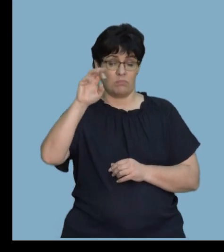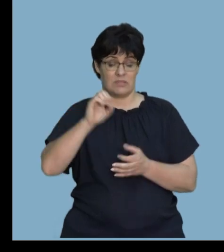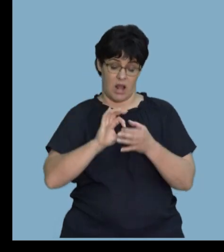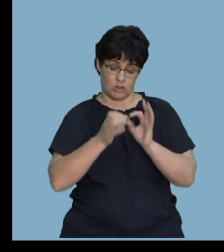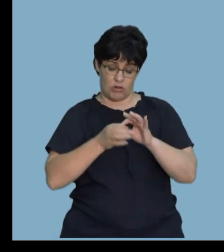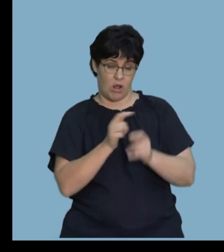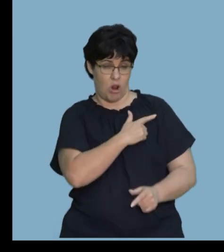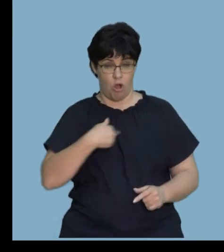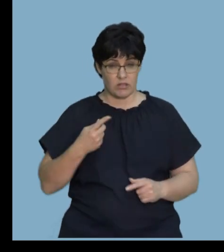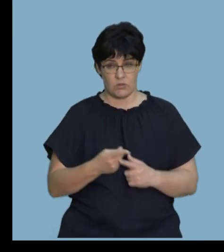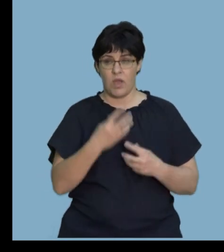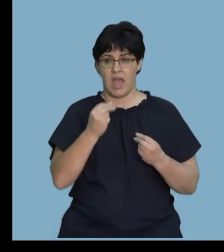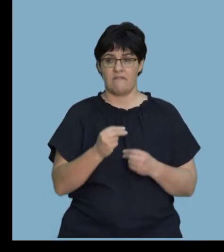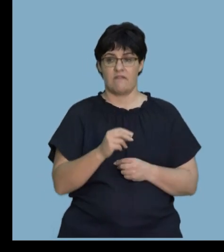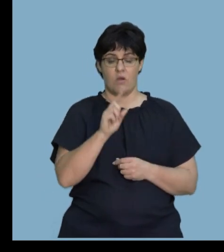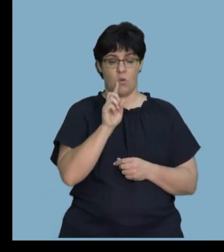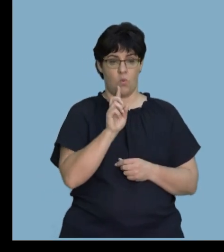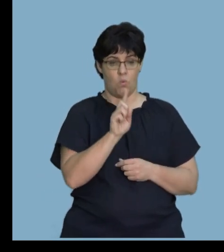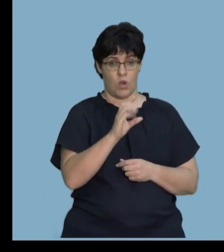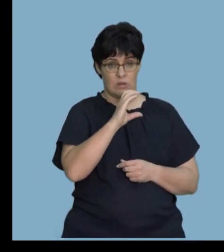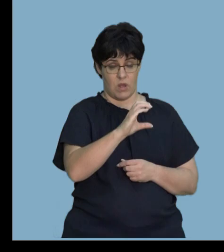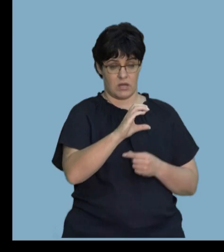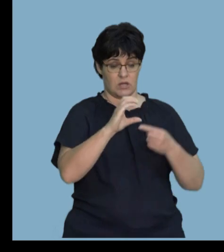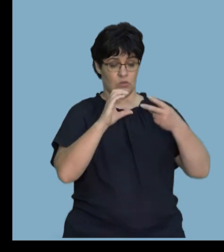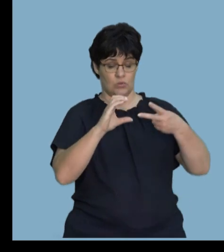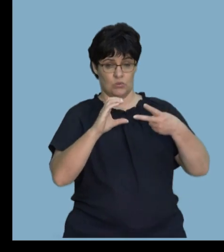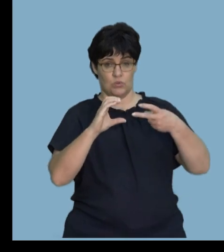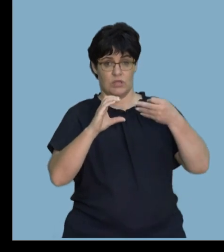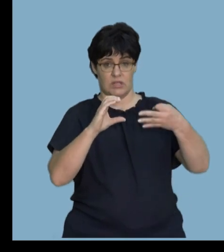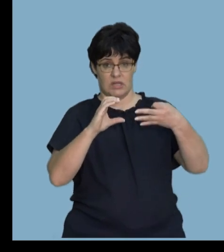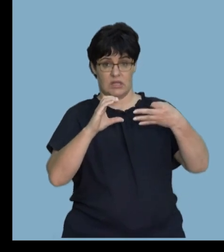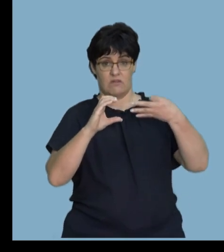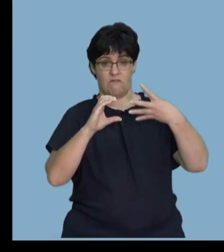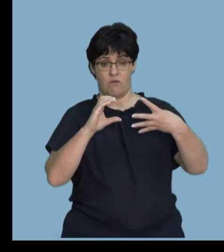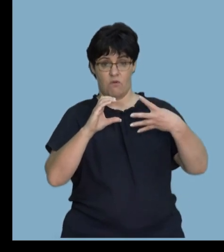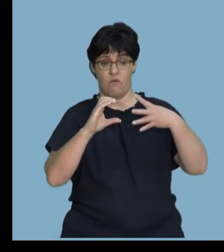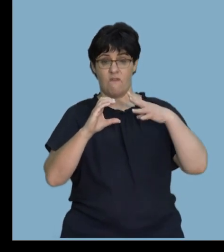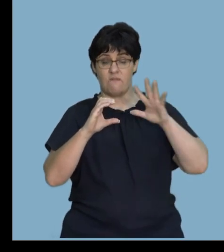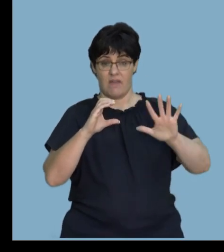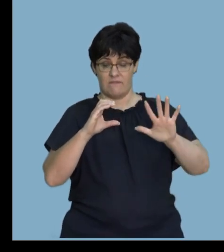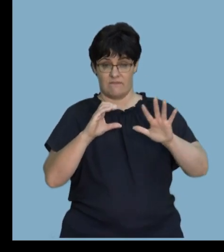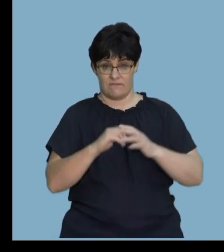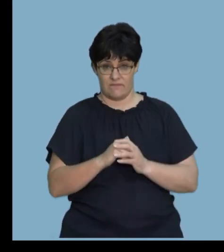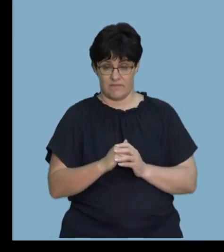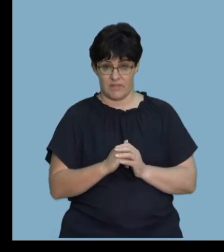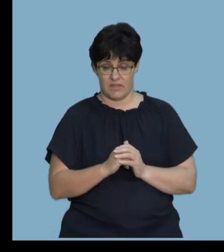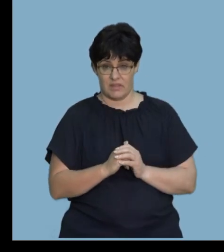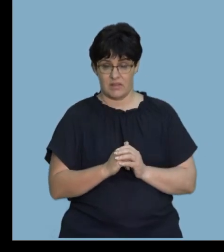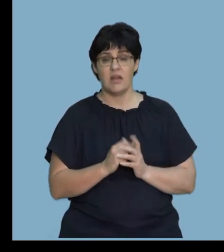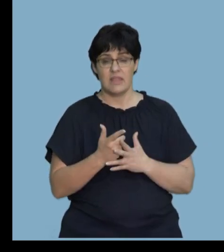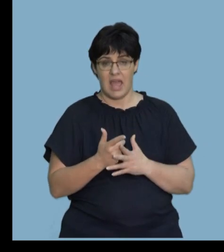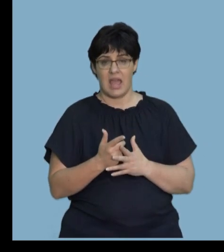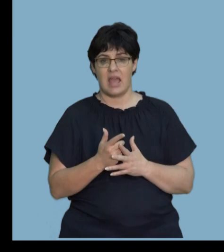we're gonna have 1, 2, 3, 4, 5, right? So that's the parent chain. And then